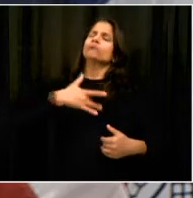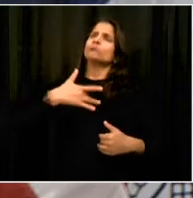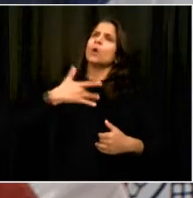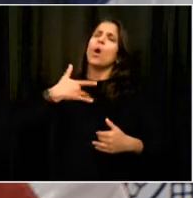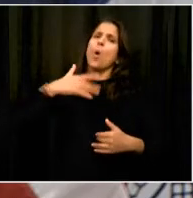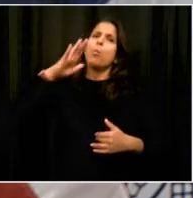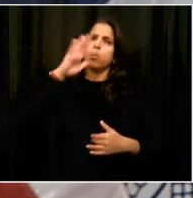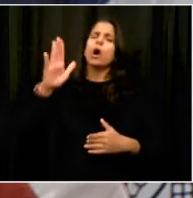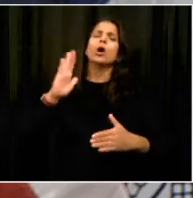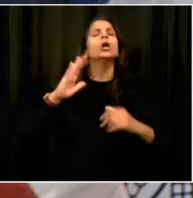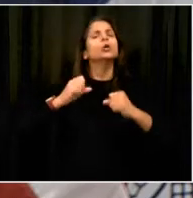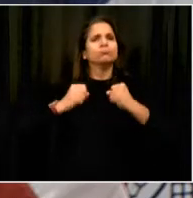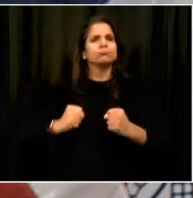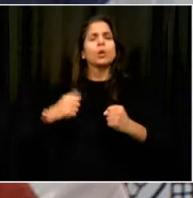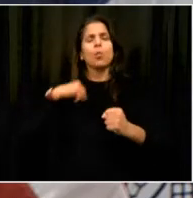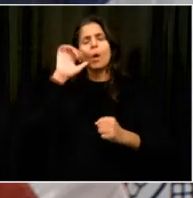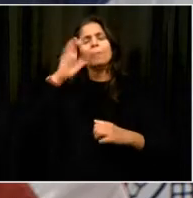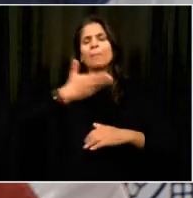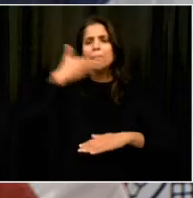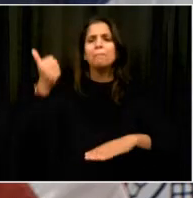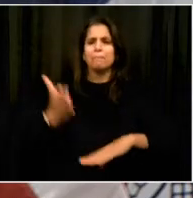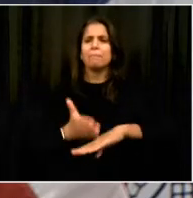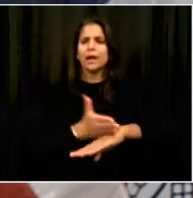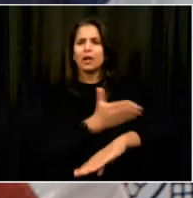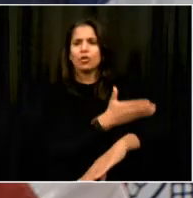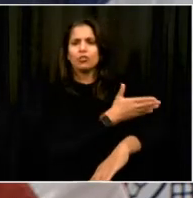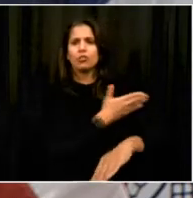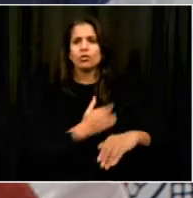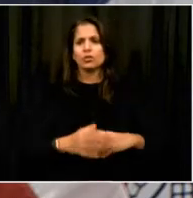where our focus should be. Go ahead, Emma.